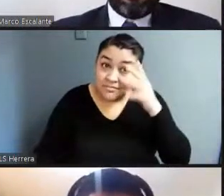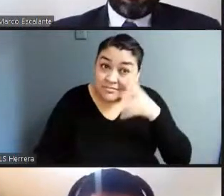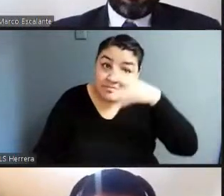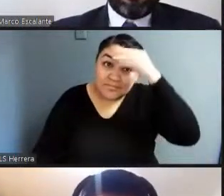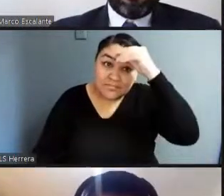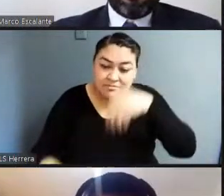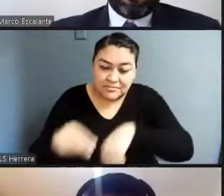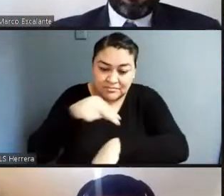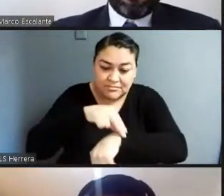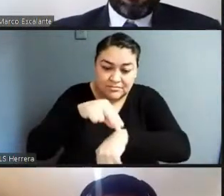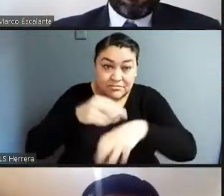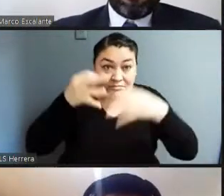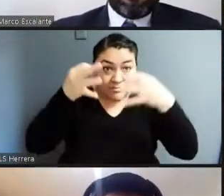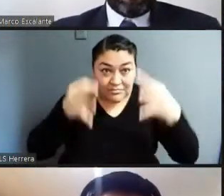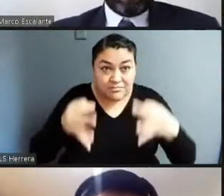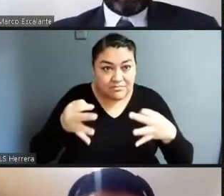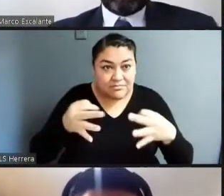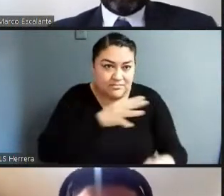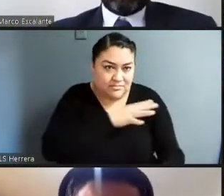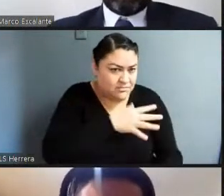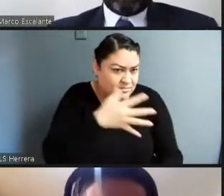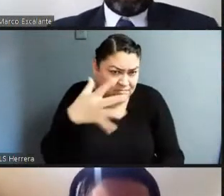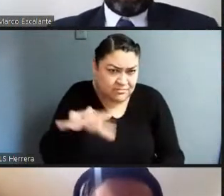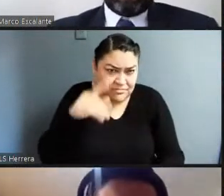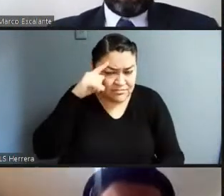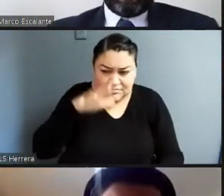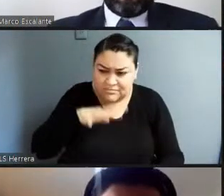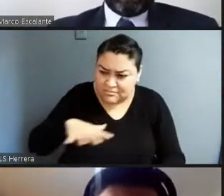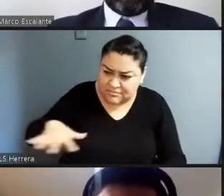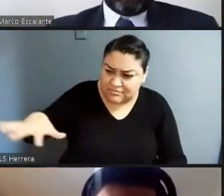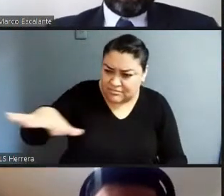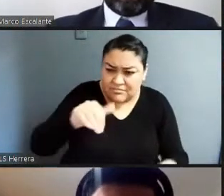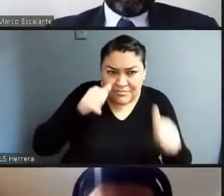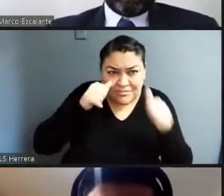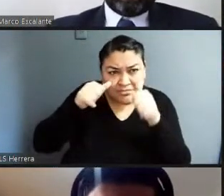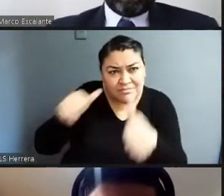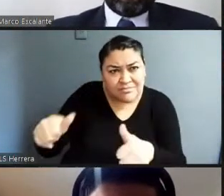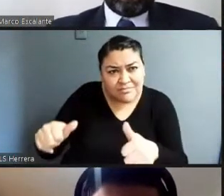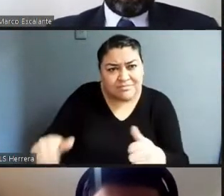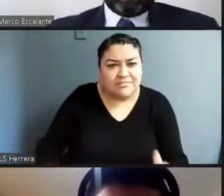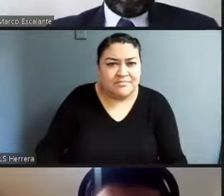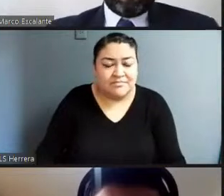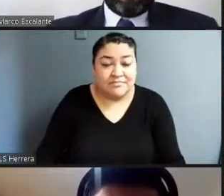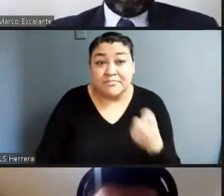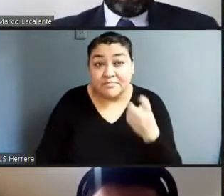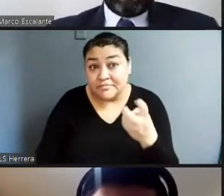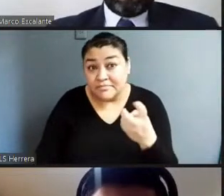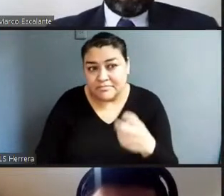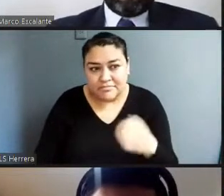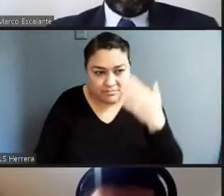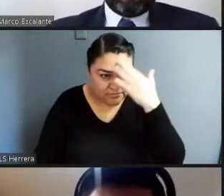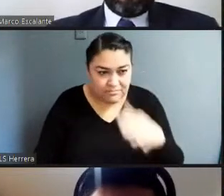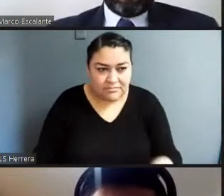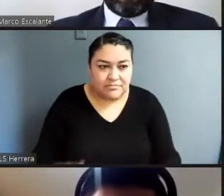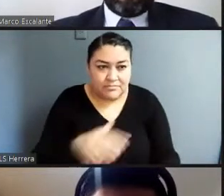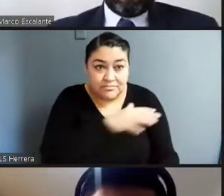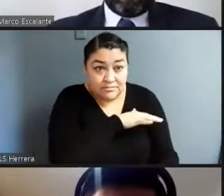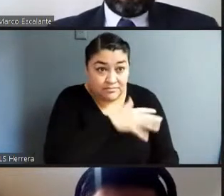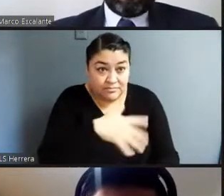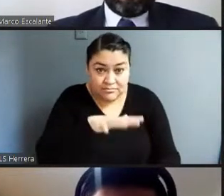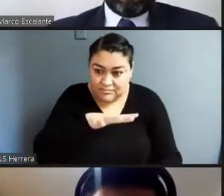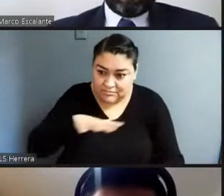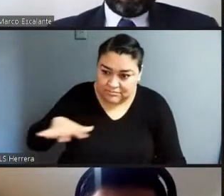we have been training specialists, but they need to be aware of our need to have good general practitioners that meet the health demands of